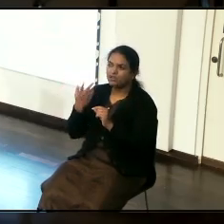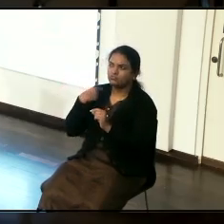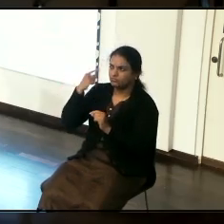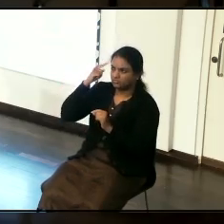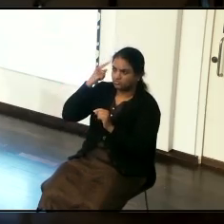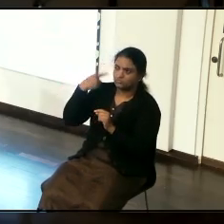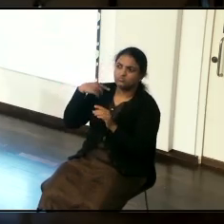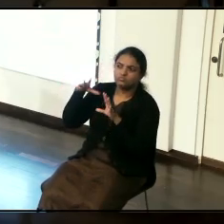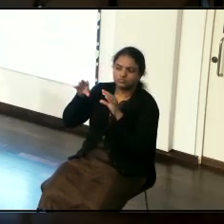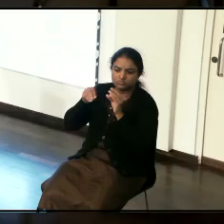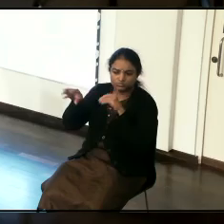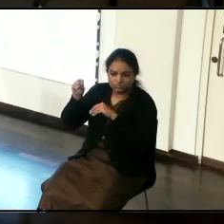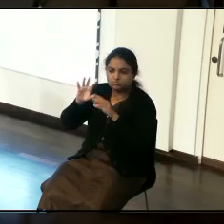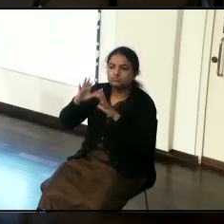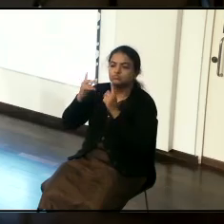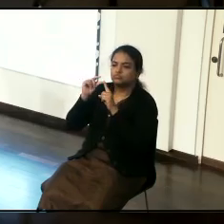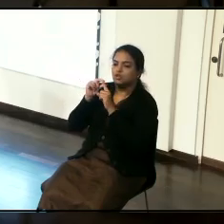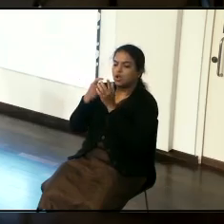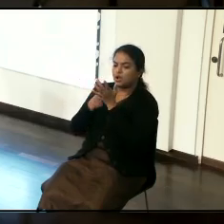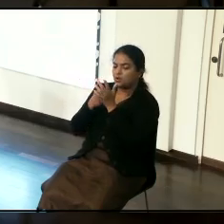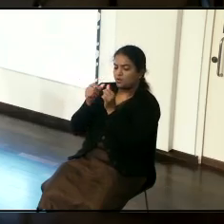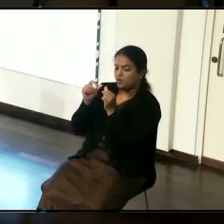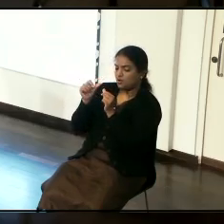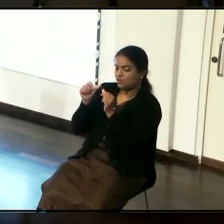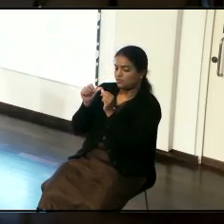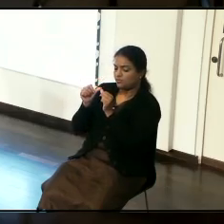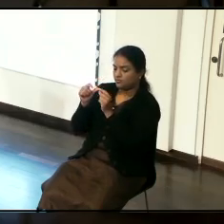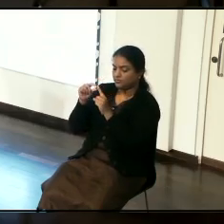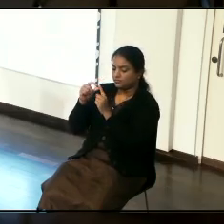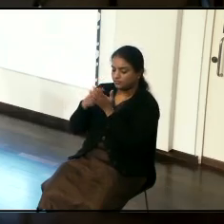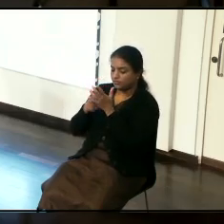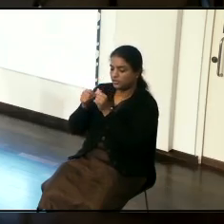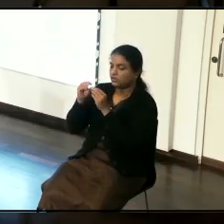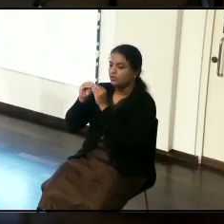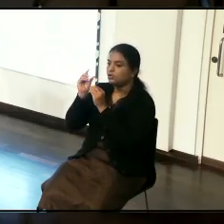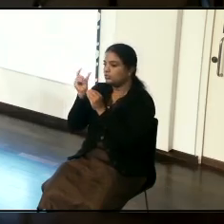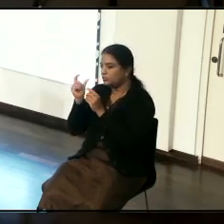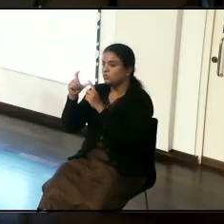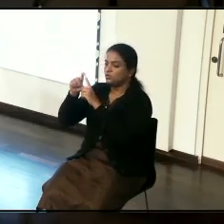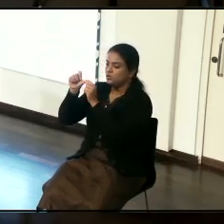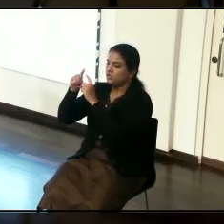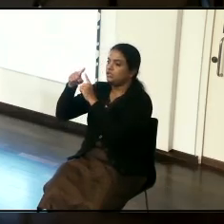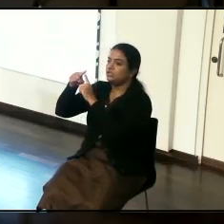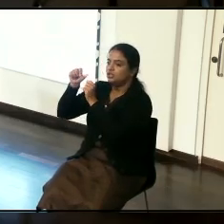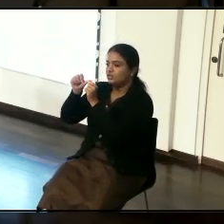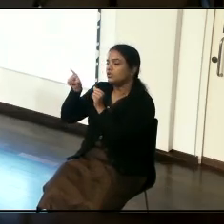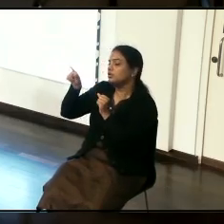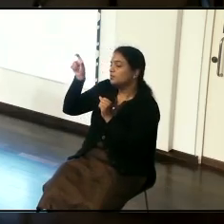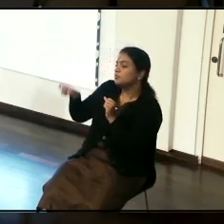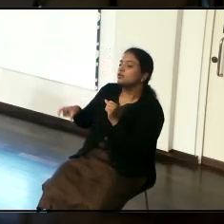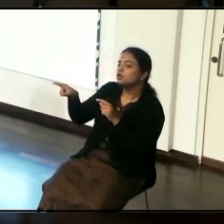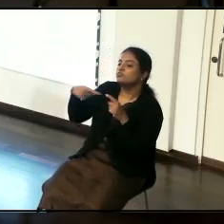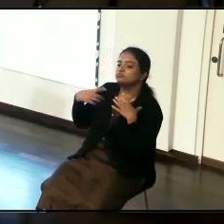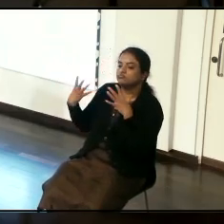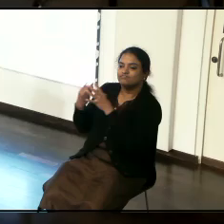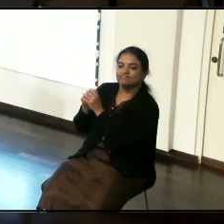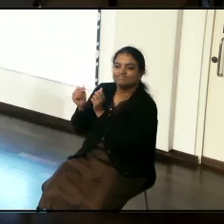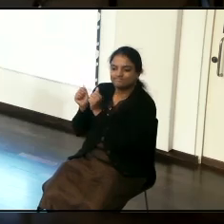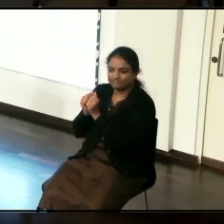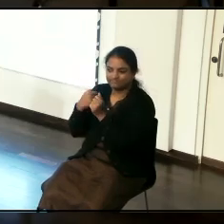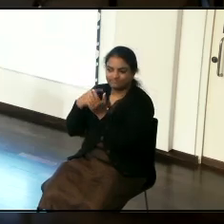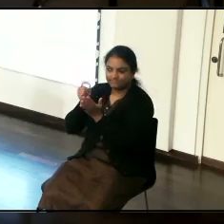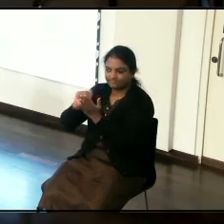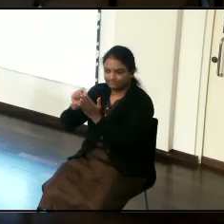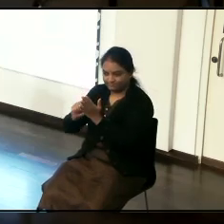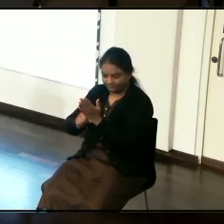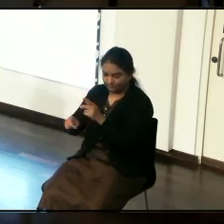from Prabhuda Dasgupta, and then actually going to Goa, taking a tour with a local company